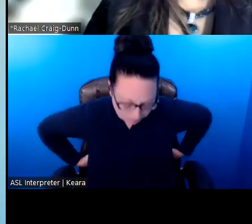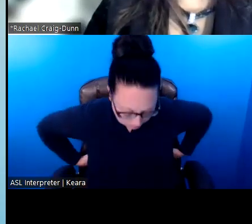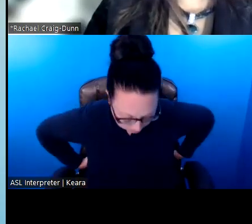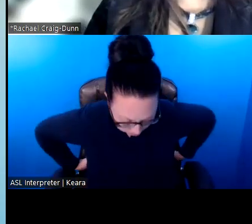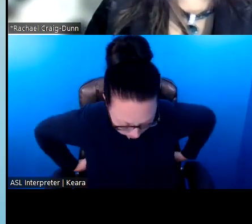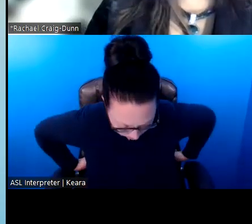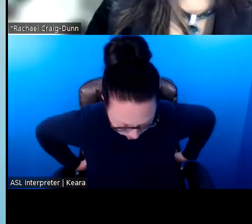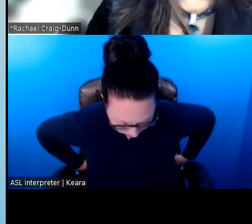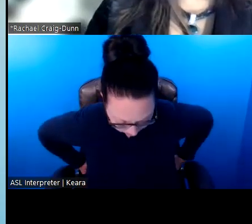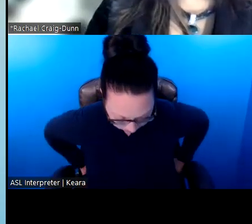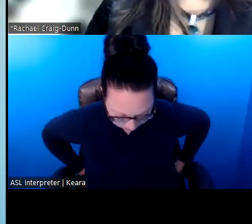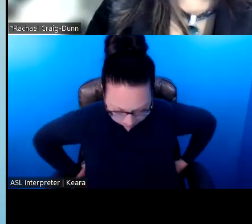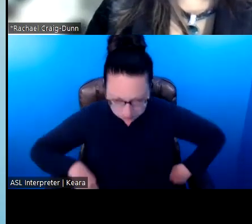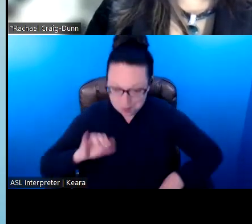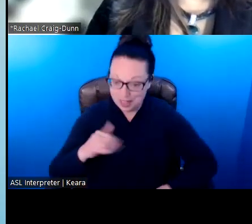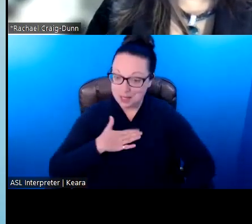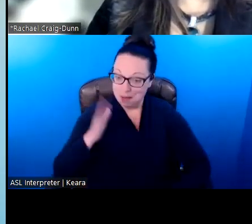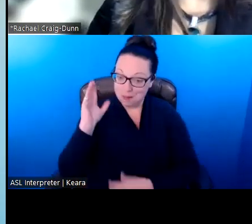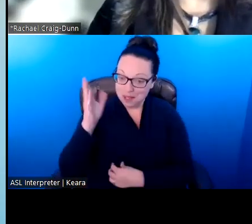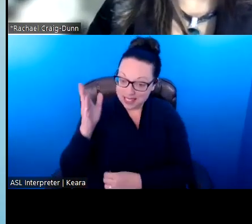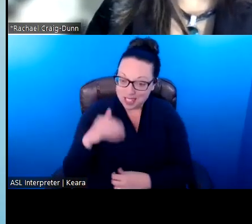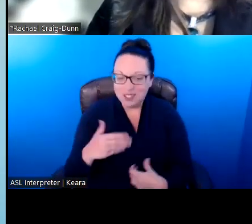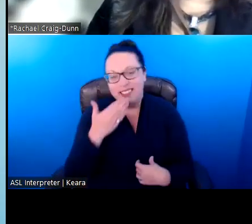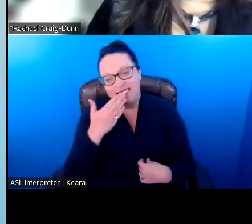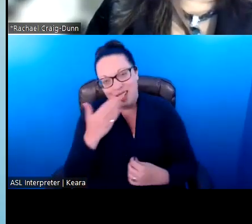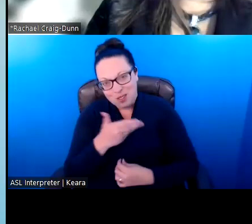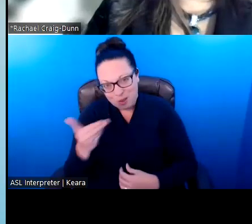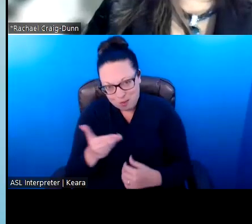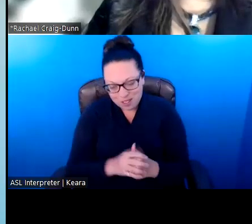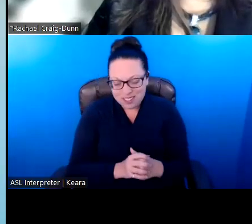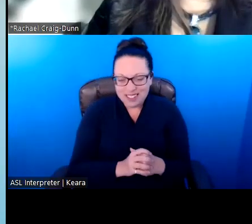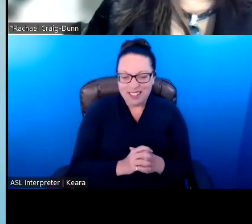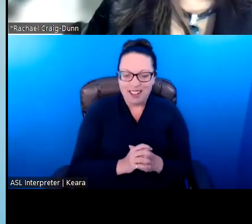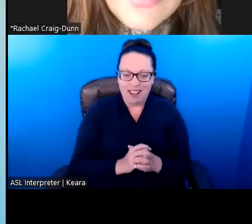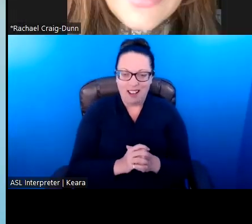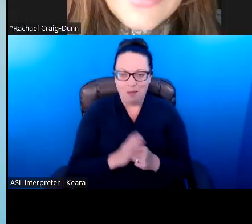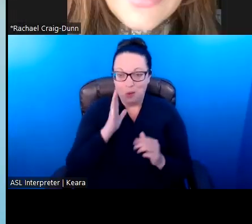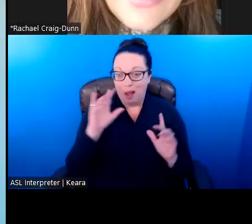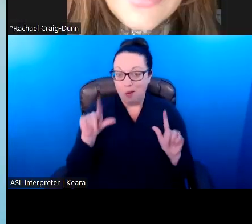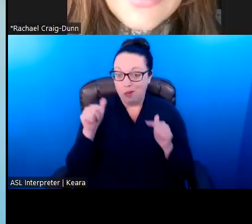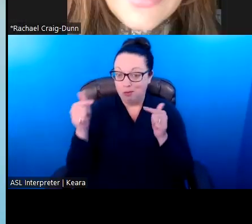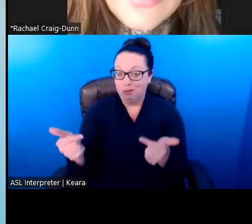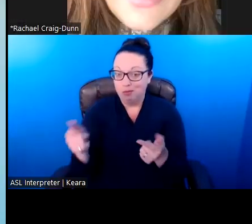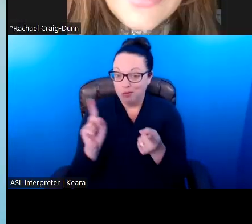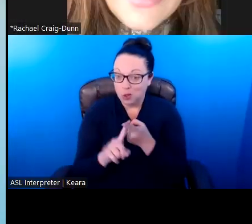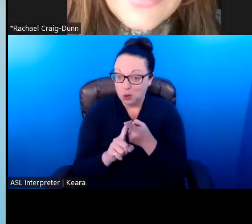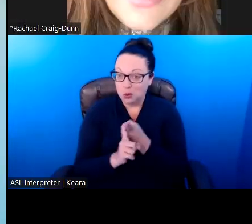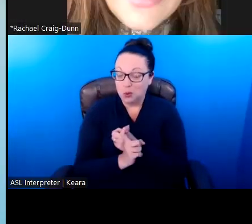my presentation, and I thank you so much. I will put it over